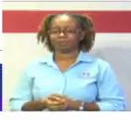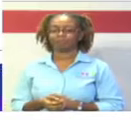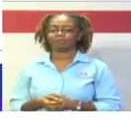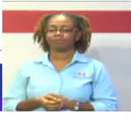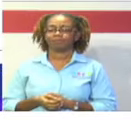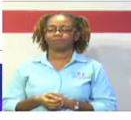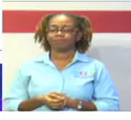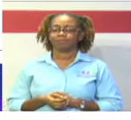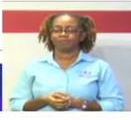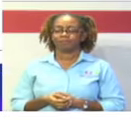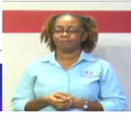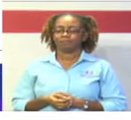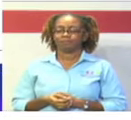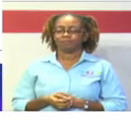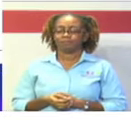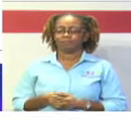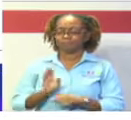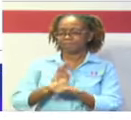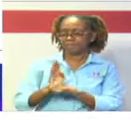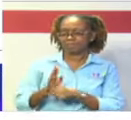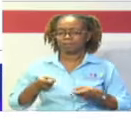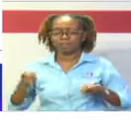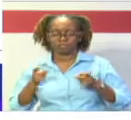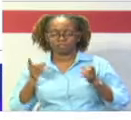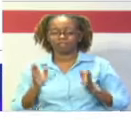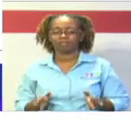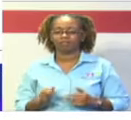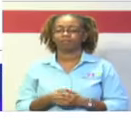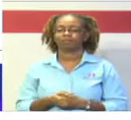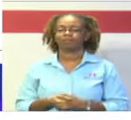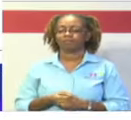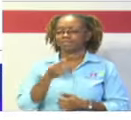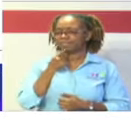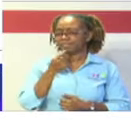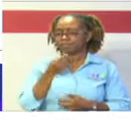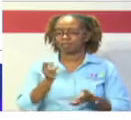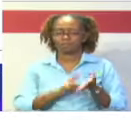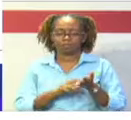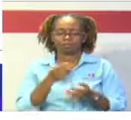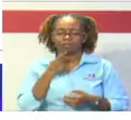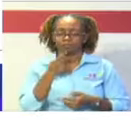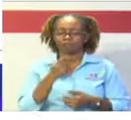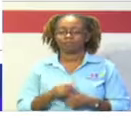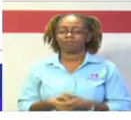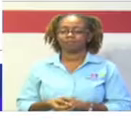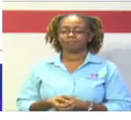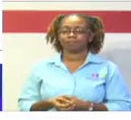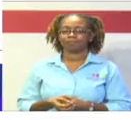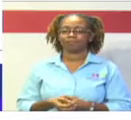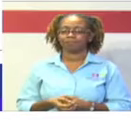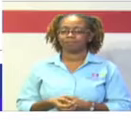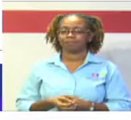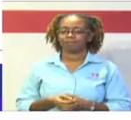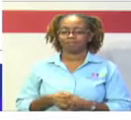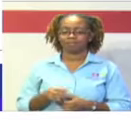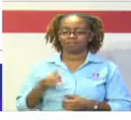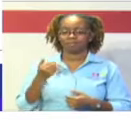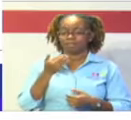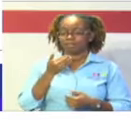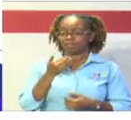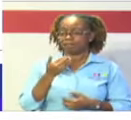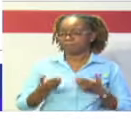an interview last week, where according to the reports, she said that it takes 54 plus hours